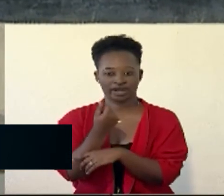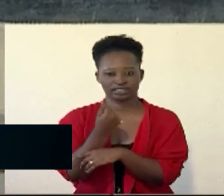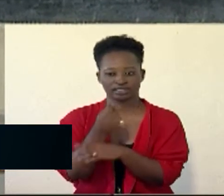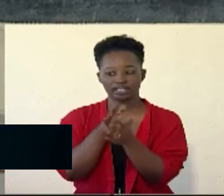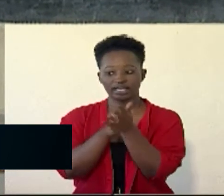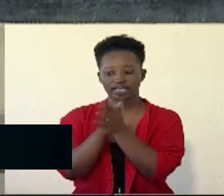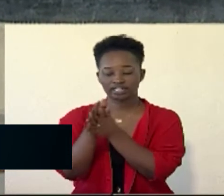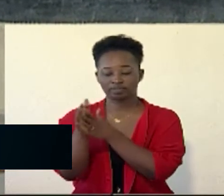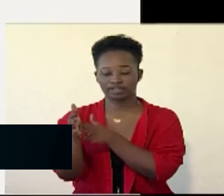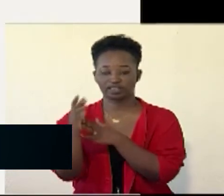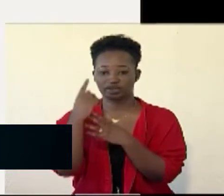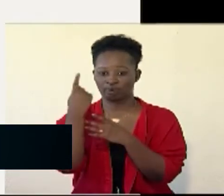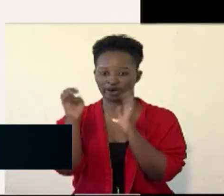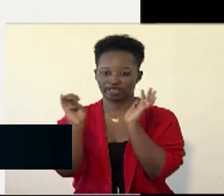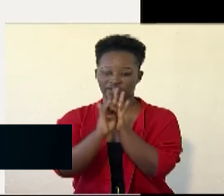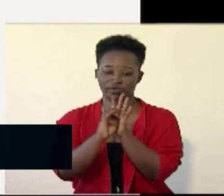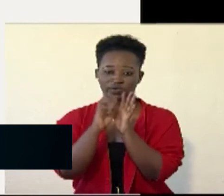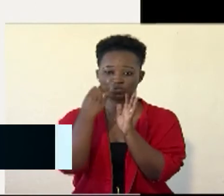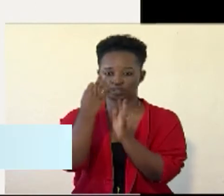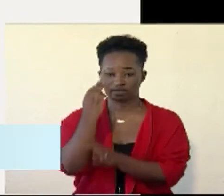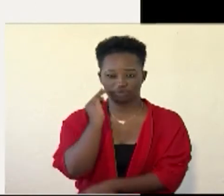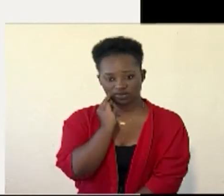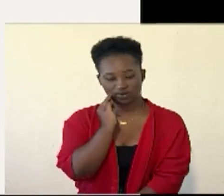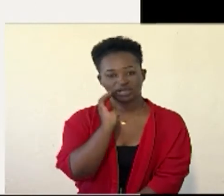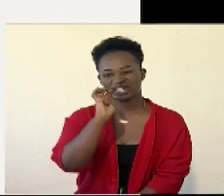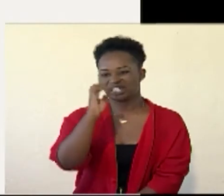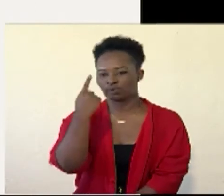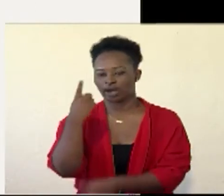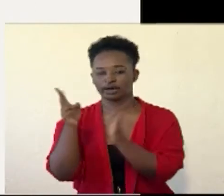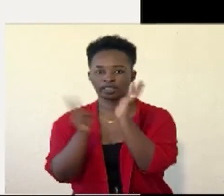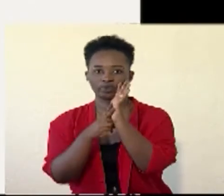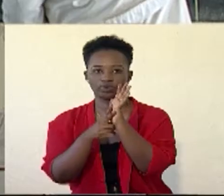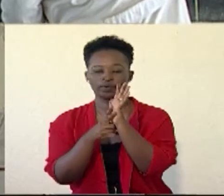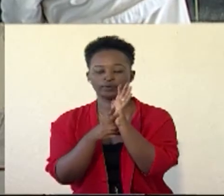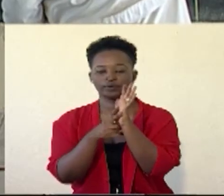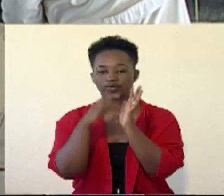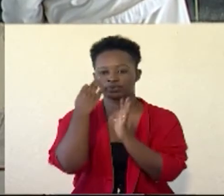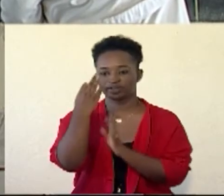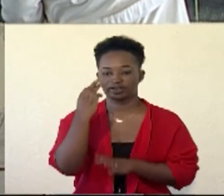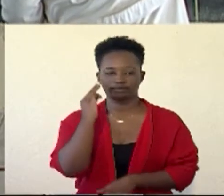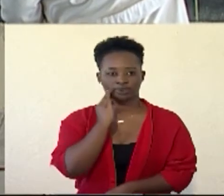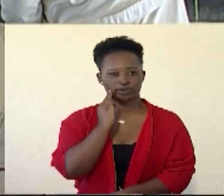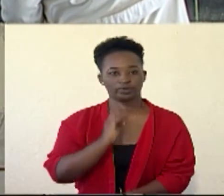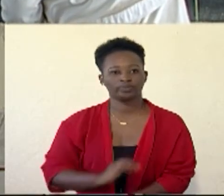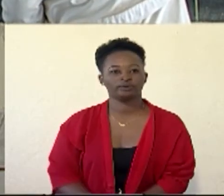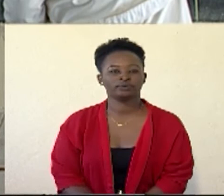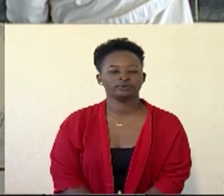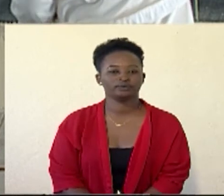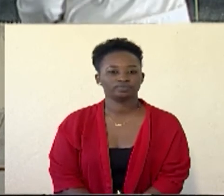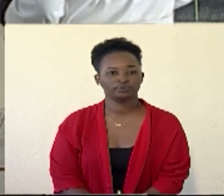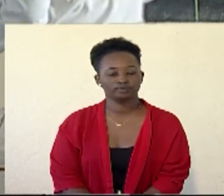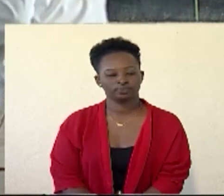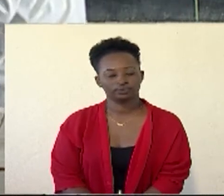expenditure 1 is 3 million. Our expenditure 1, the expenditure 1 is 3